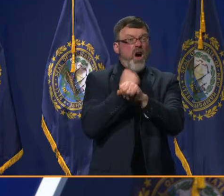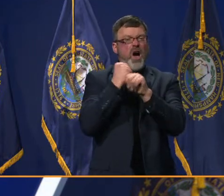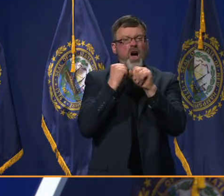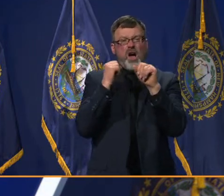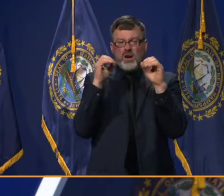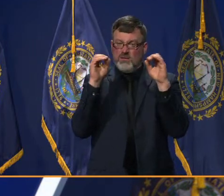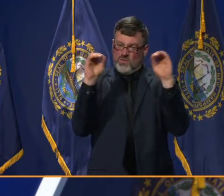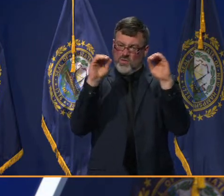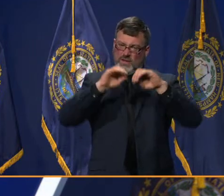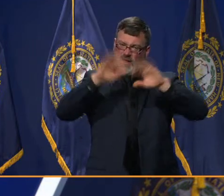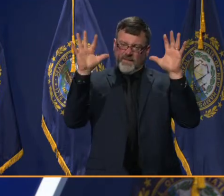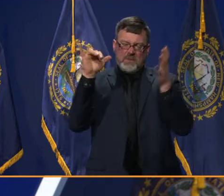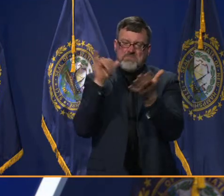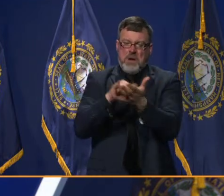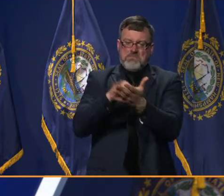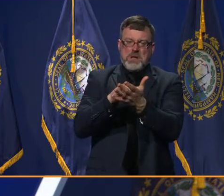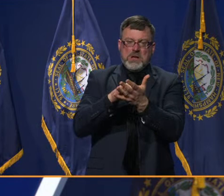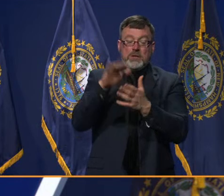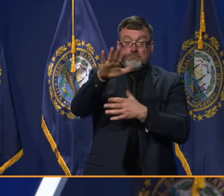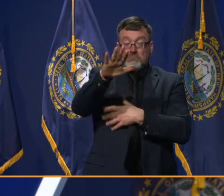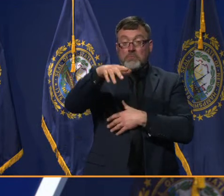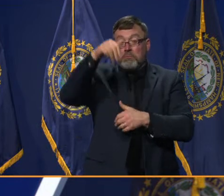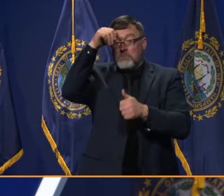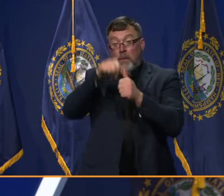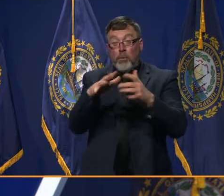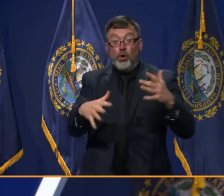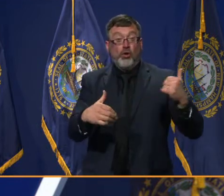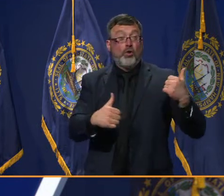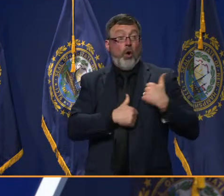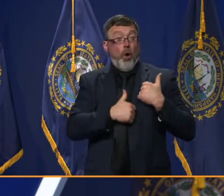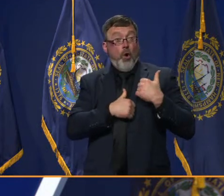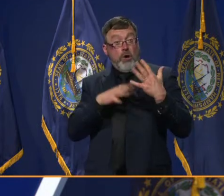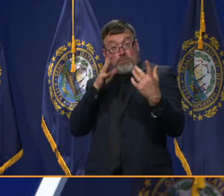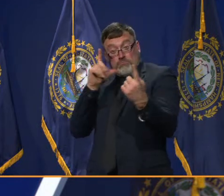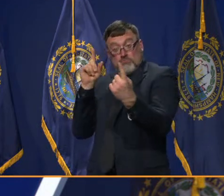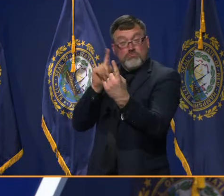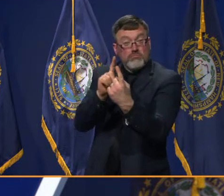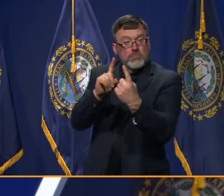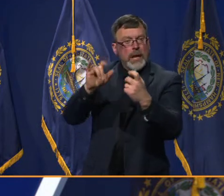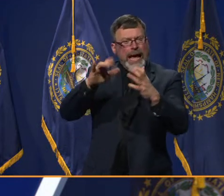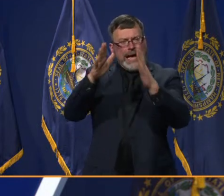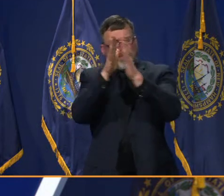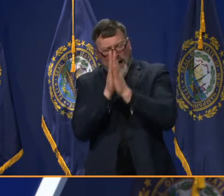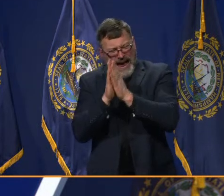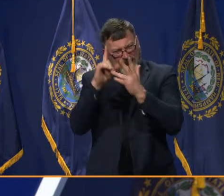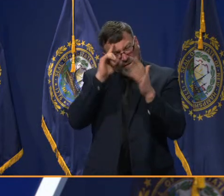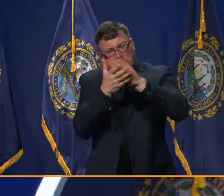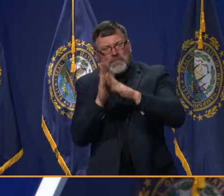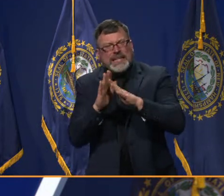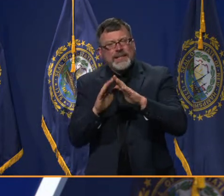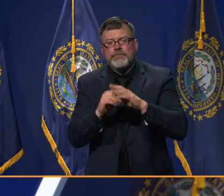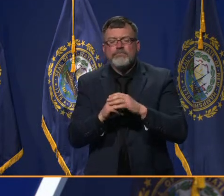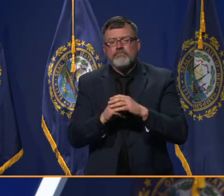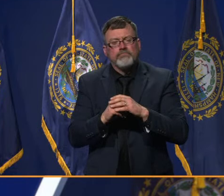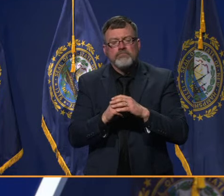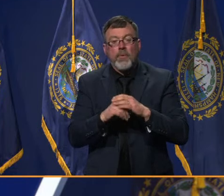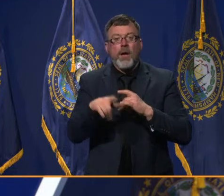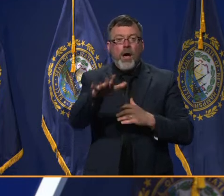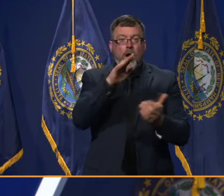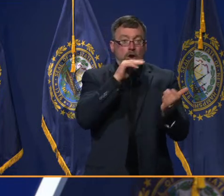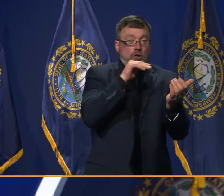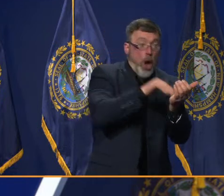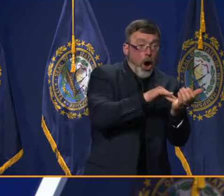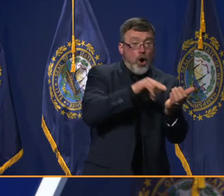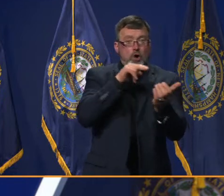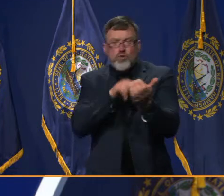front lines that prays hardest for peace. Not unlike our doctors or our nurses or our elderly caretakers, they've